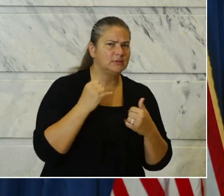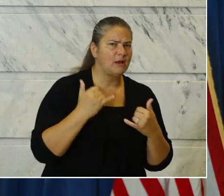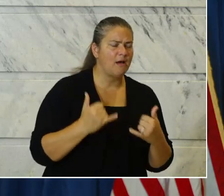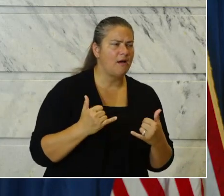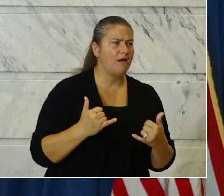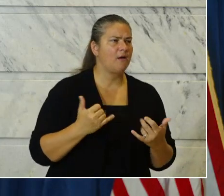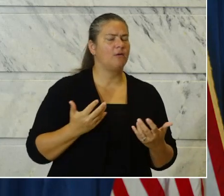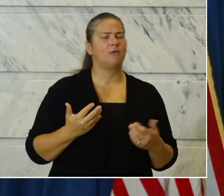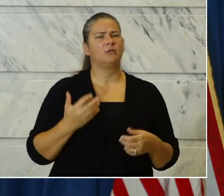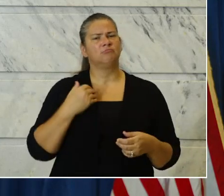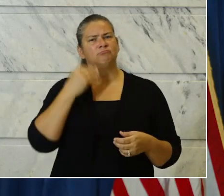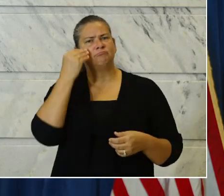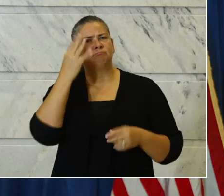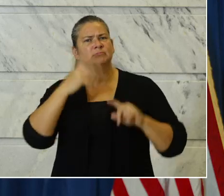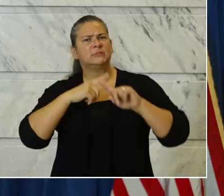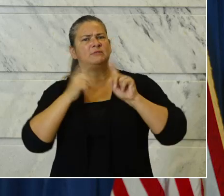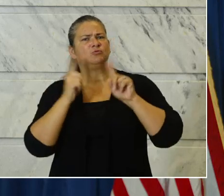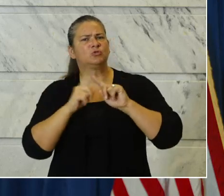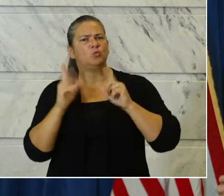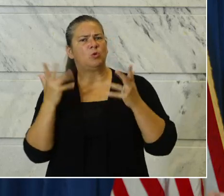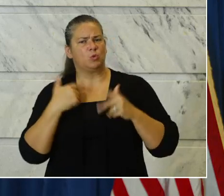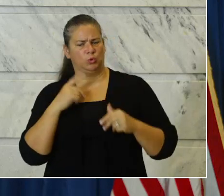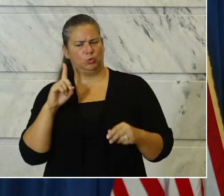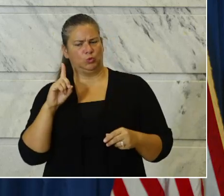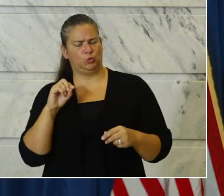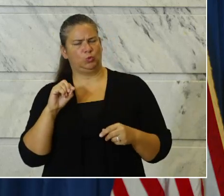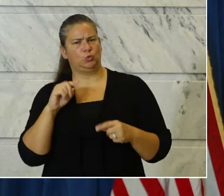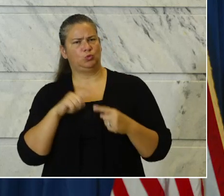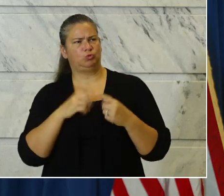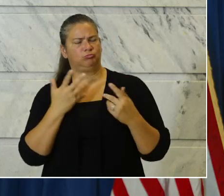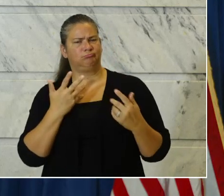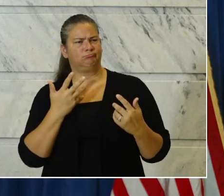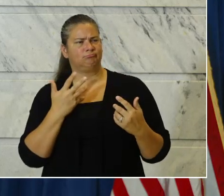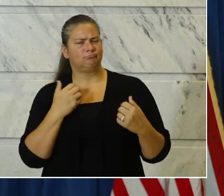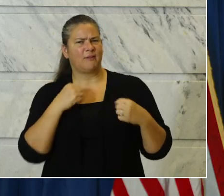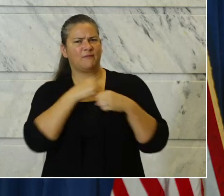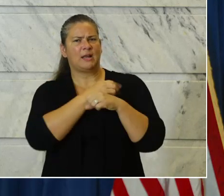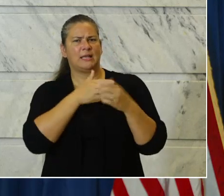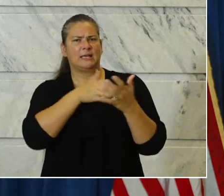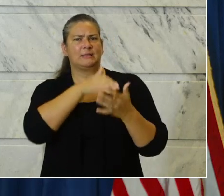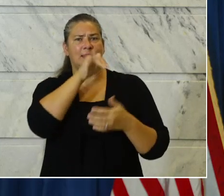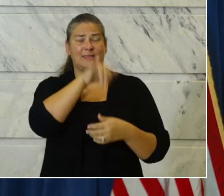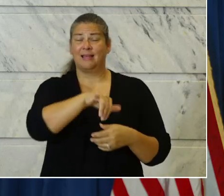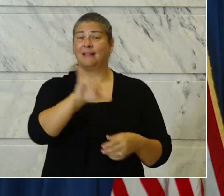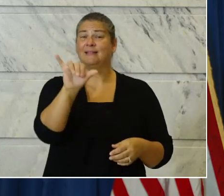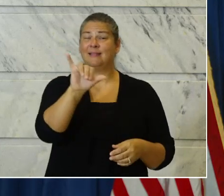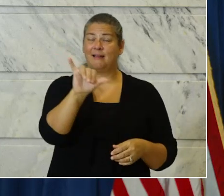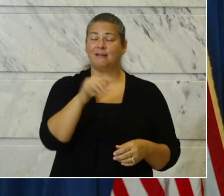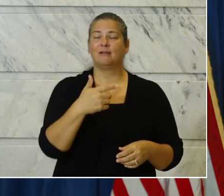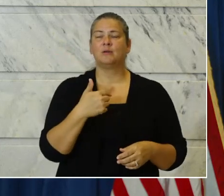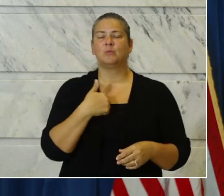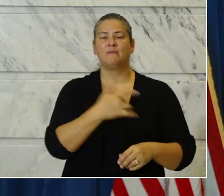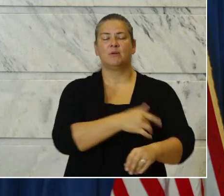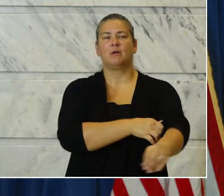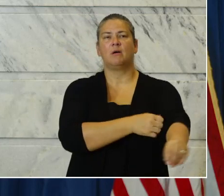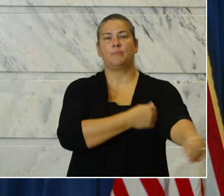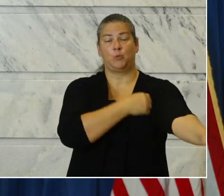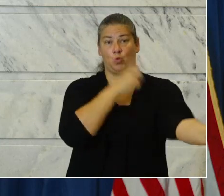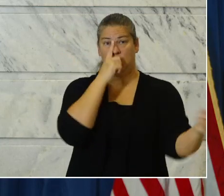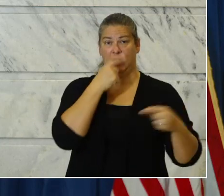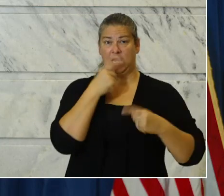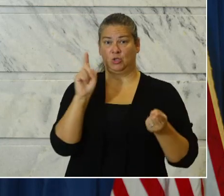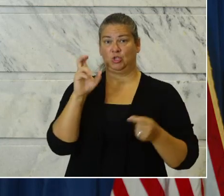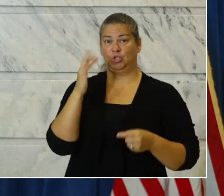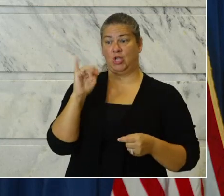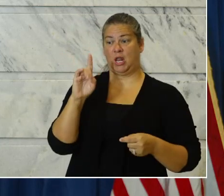also to tell you about the different steps we're taking to combat it. For instance, we believe that we will have a new announcement on